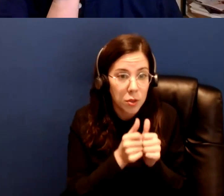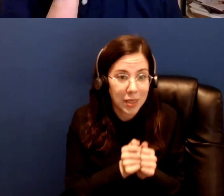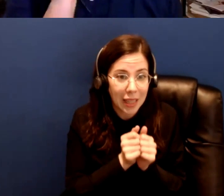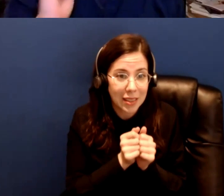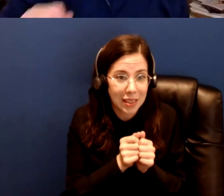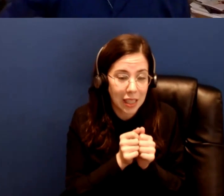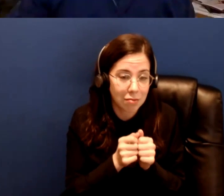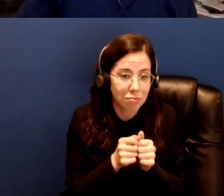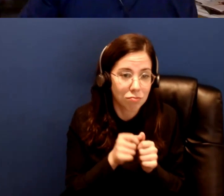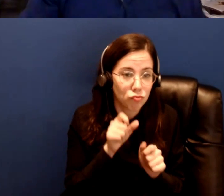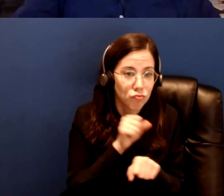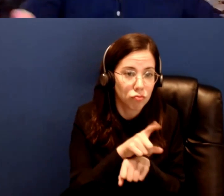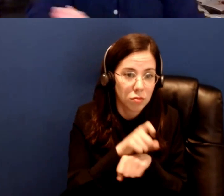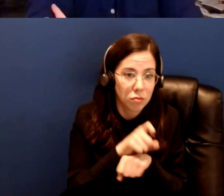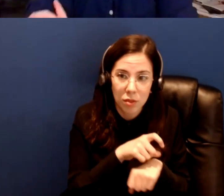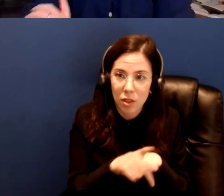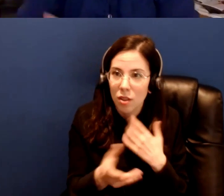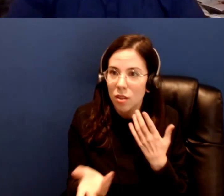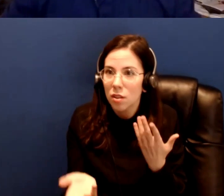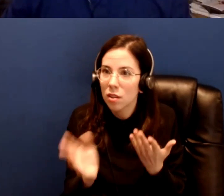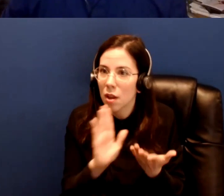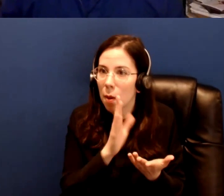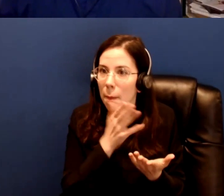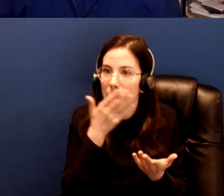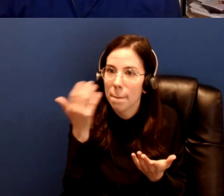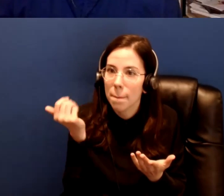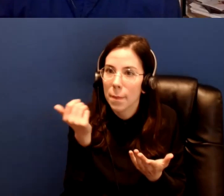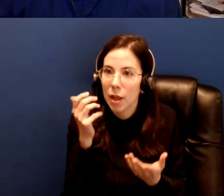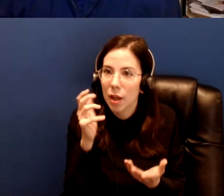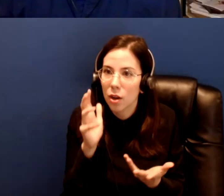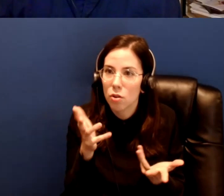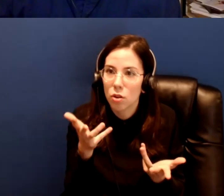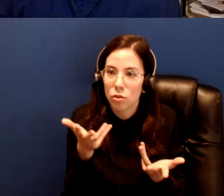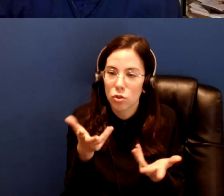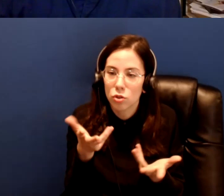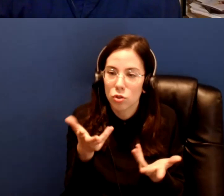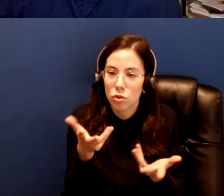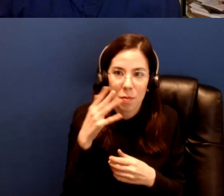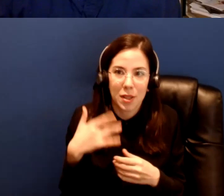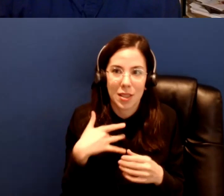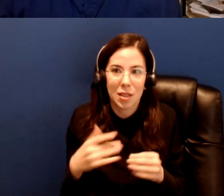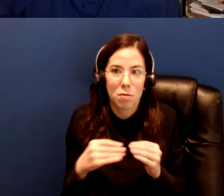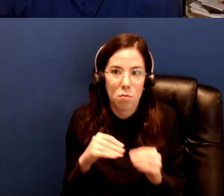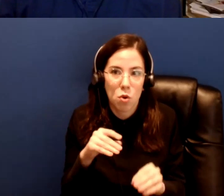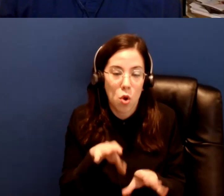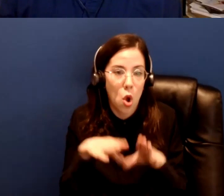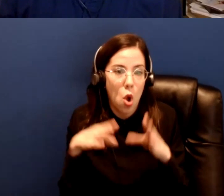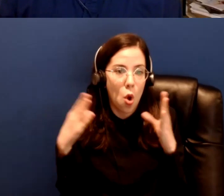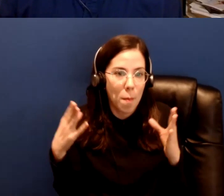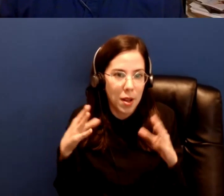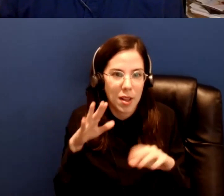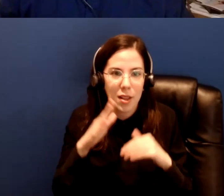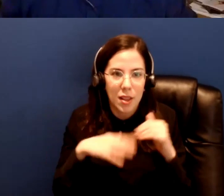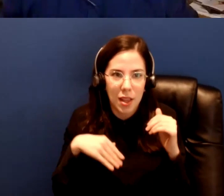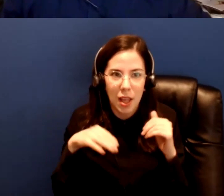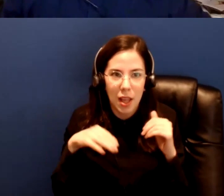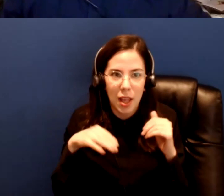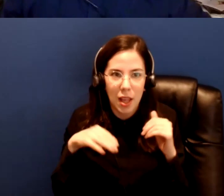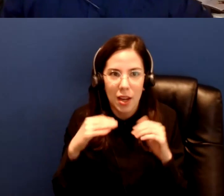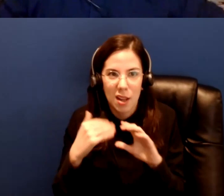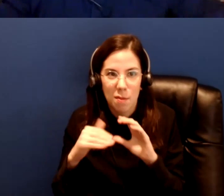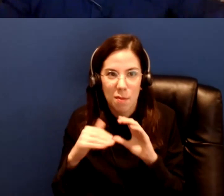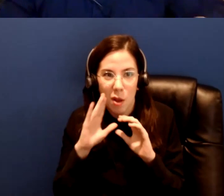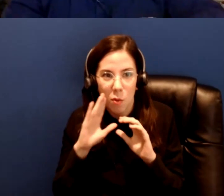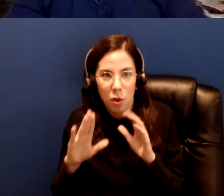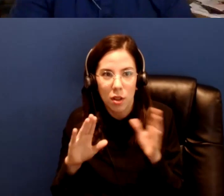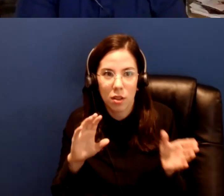get audiences to engage with your brand, as it usually has a higher open rate than email does? I've had